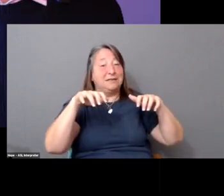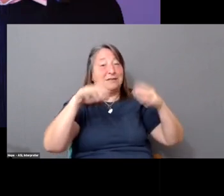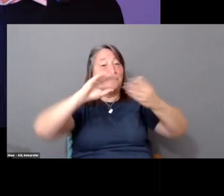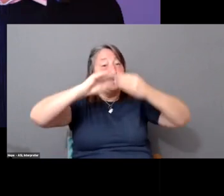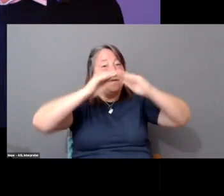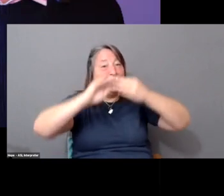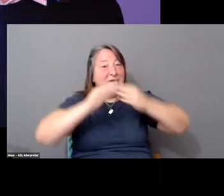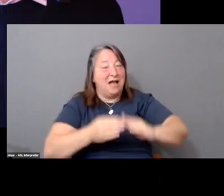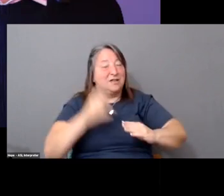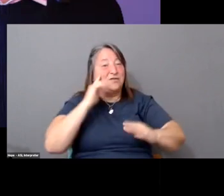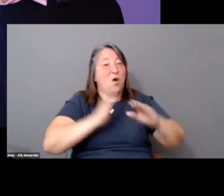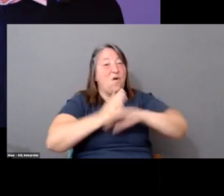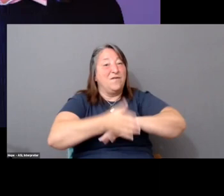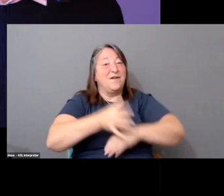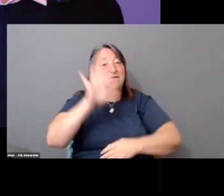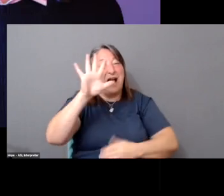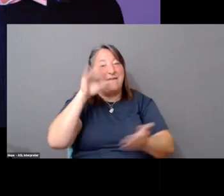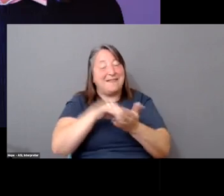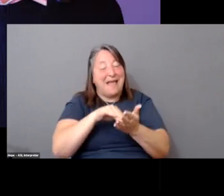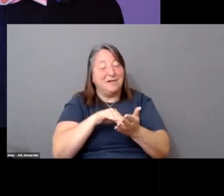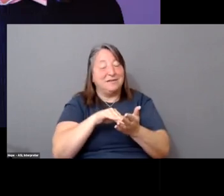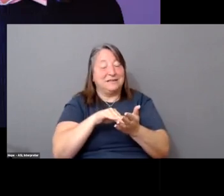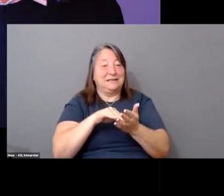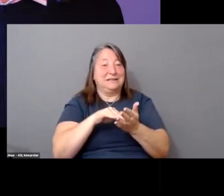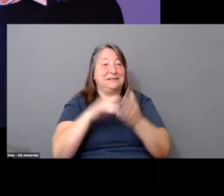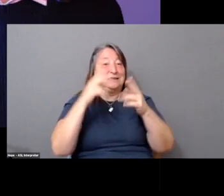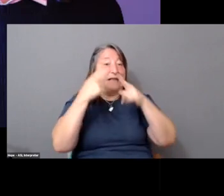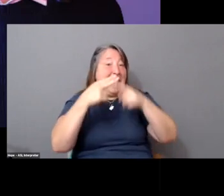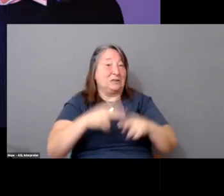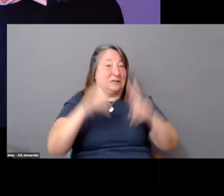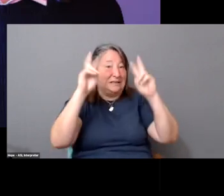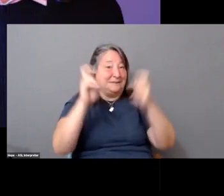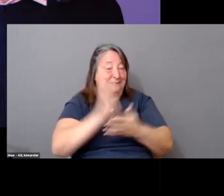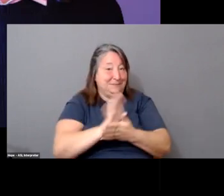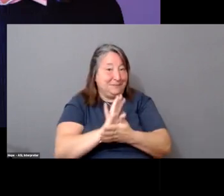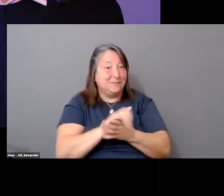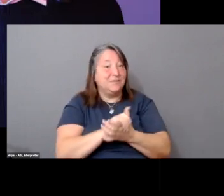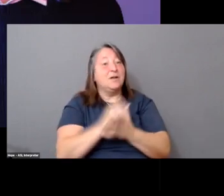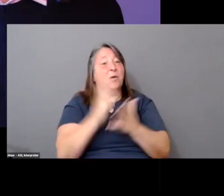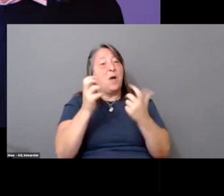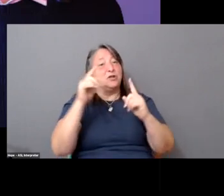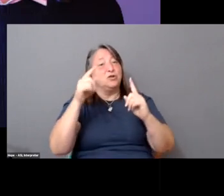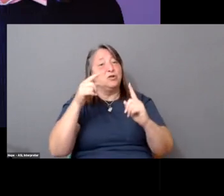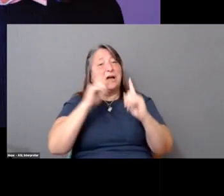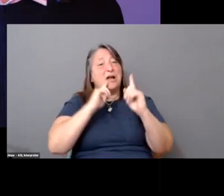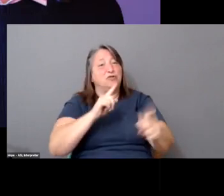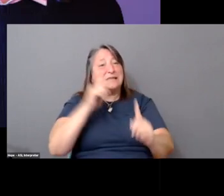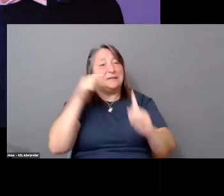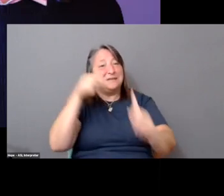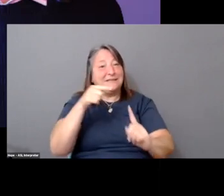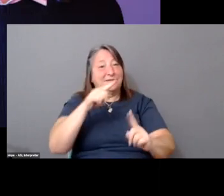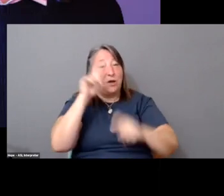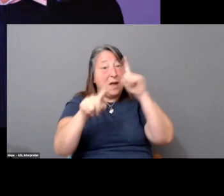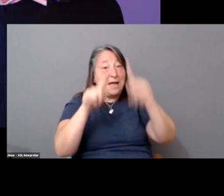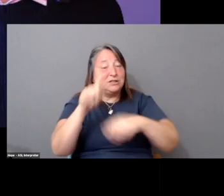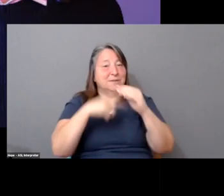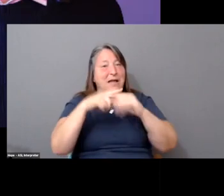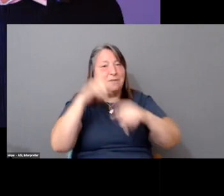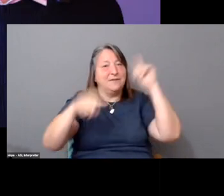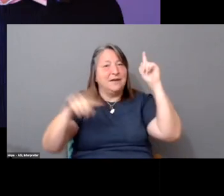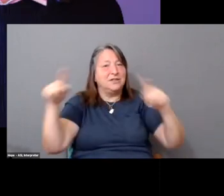titles. Now, this places Movio in a unique position to address the specific questions about the diversity of the movie-going